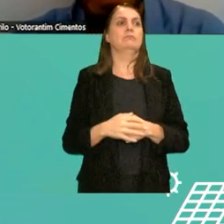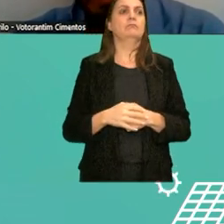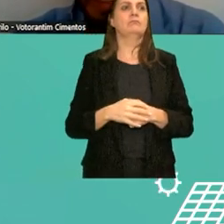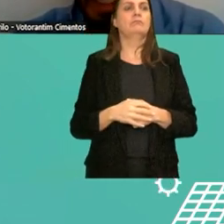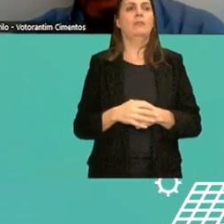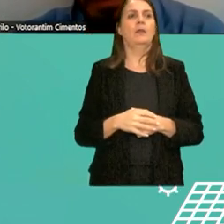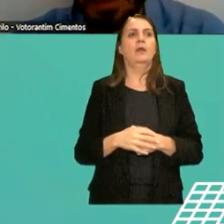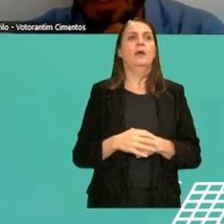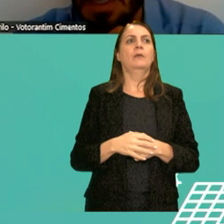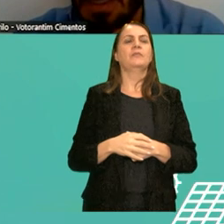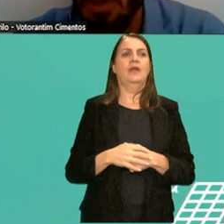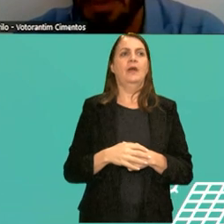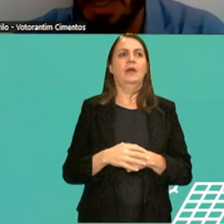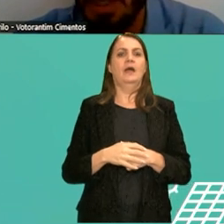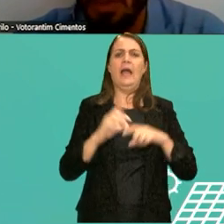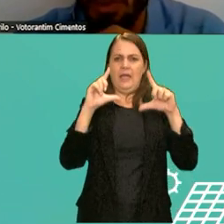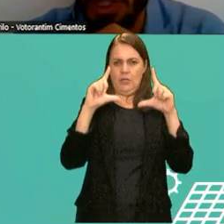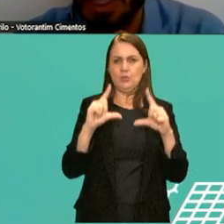ambitions